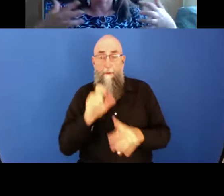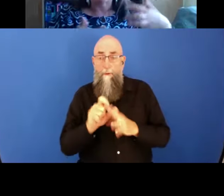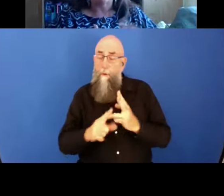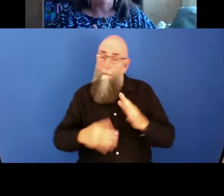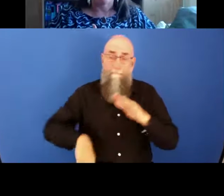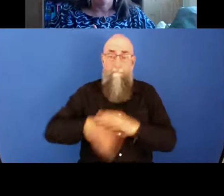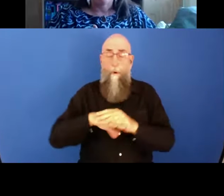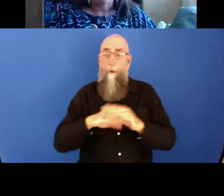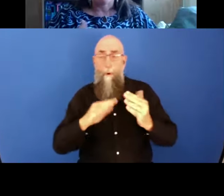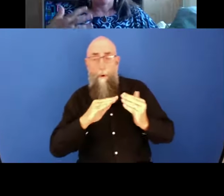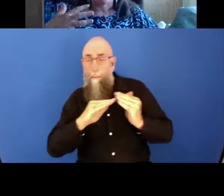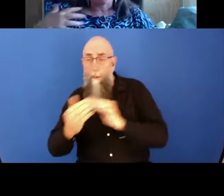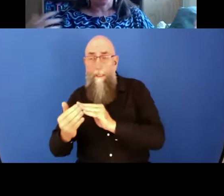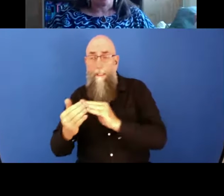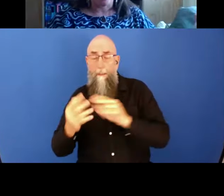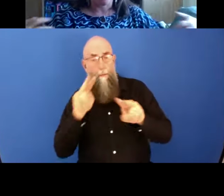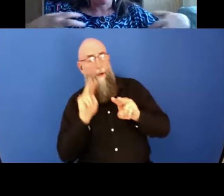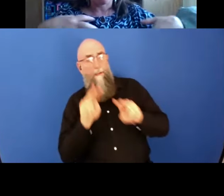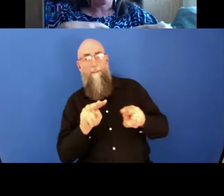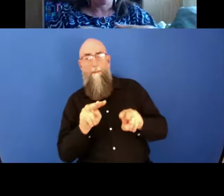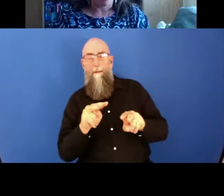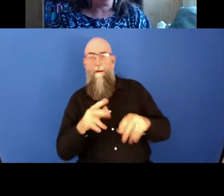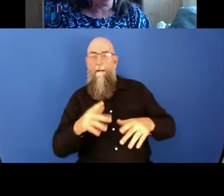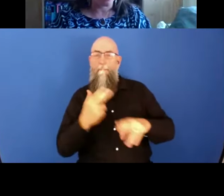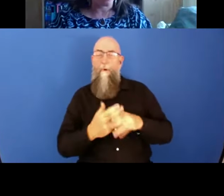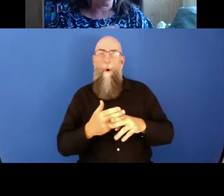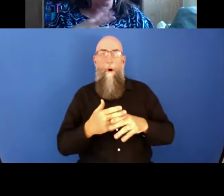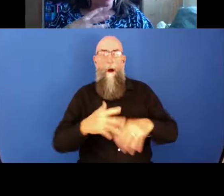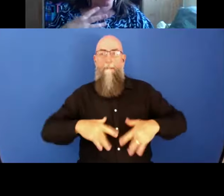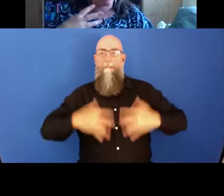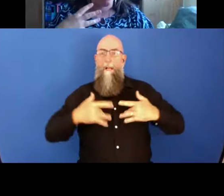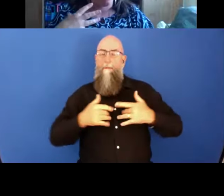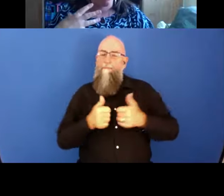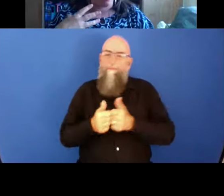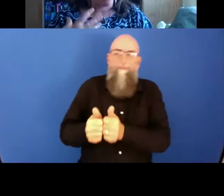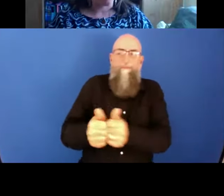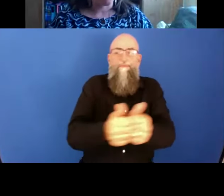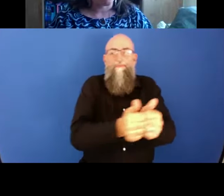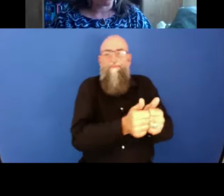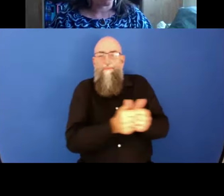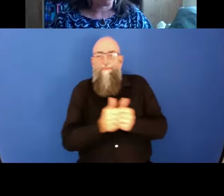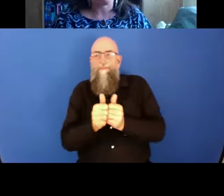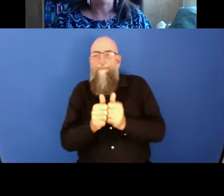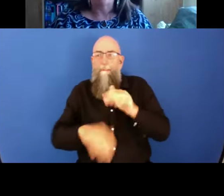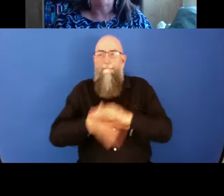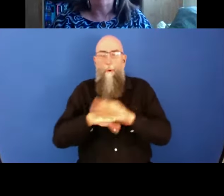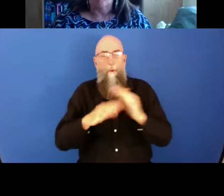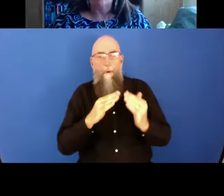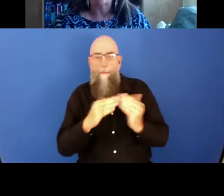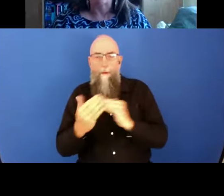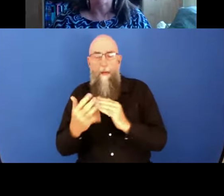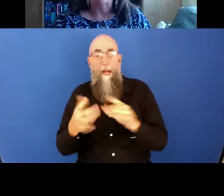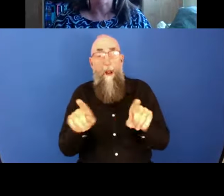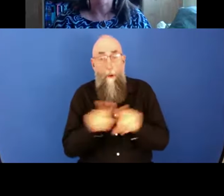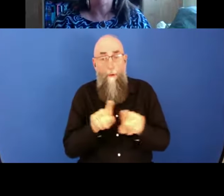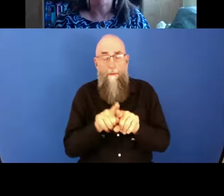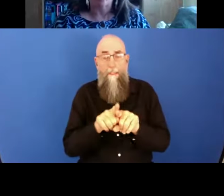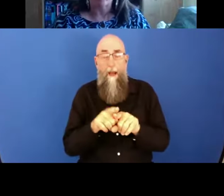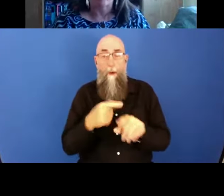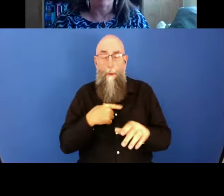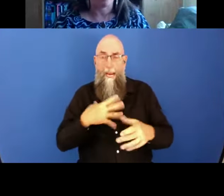to sort of build that sense of cohesion right across the community um while also building an arts audience